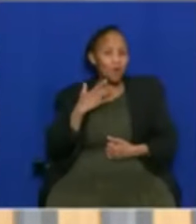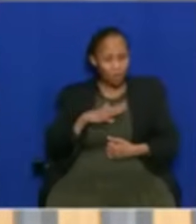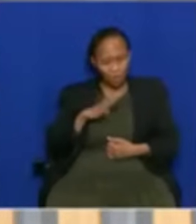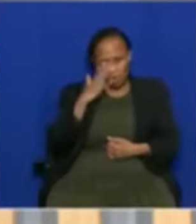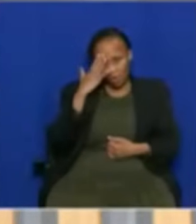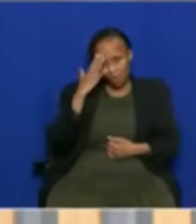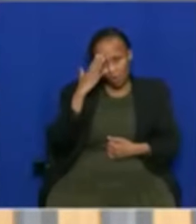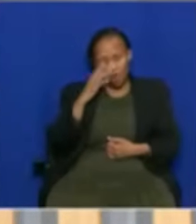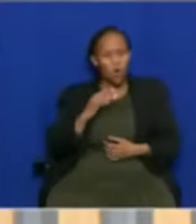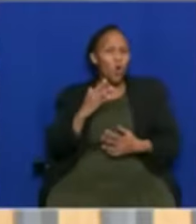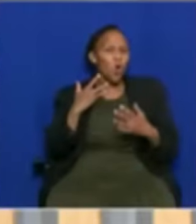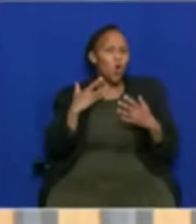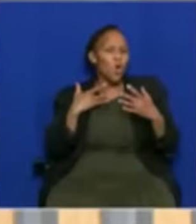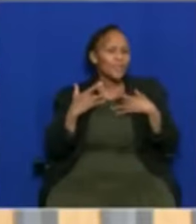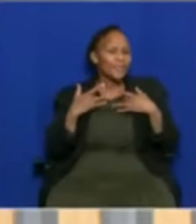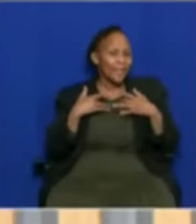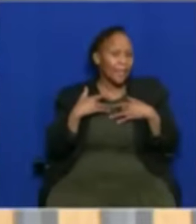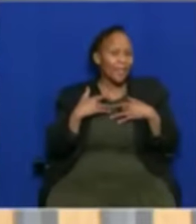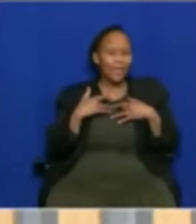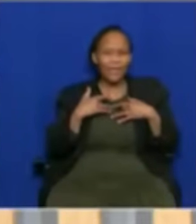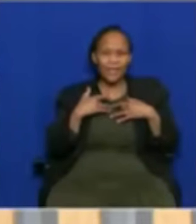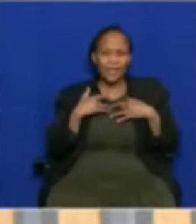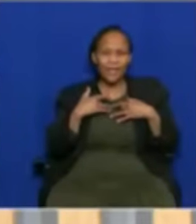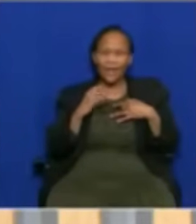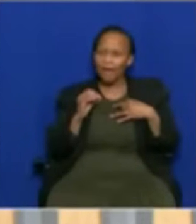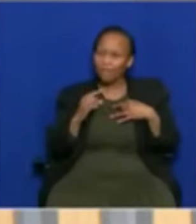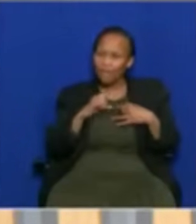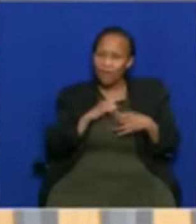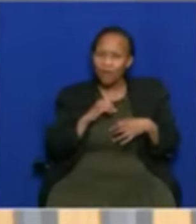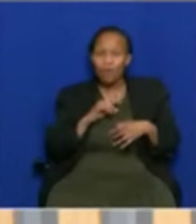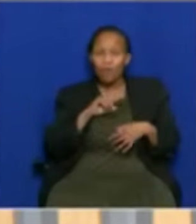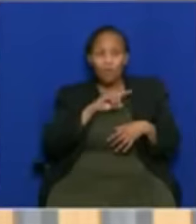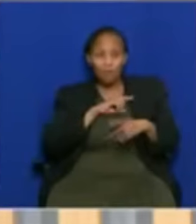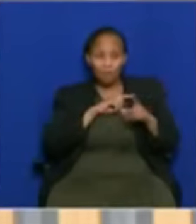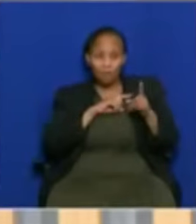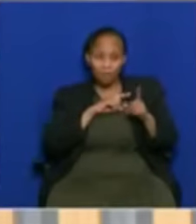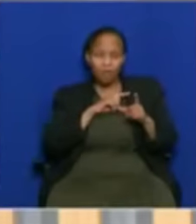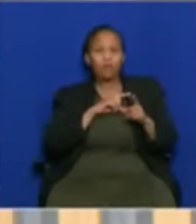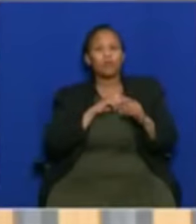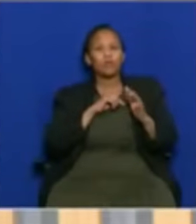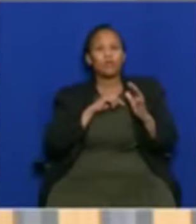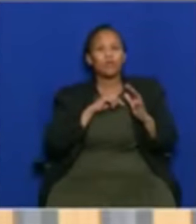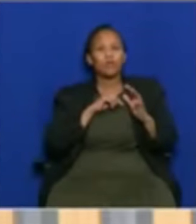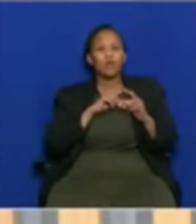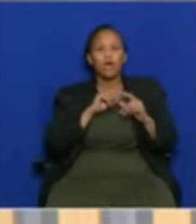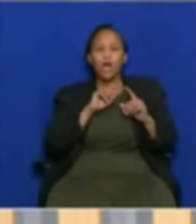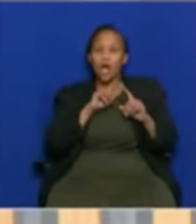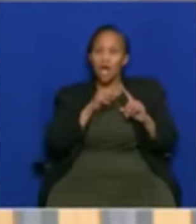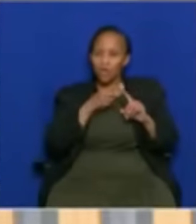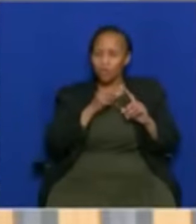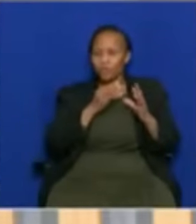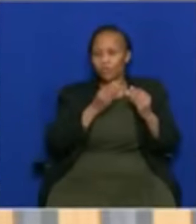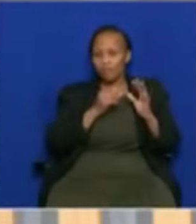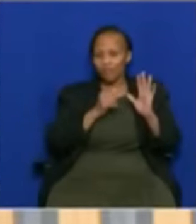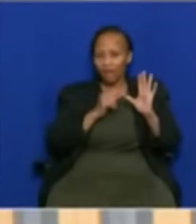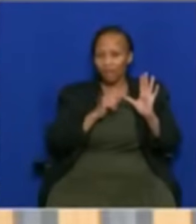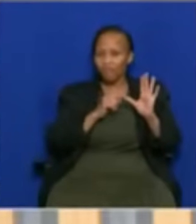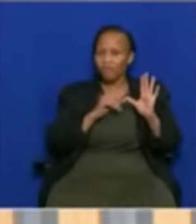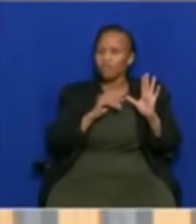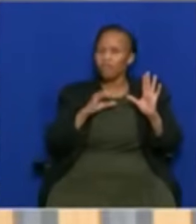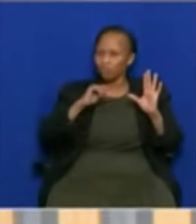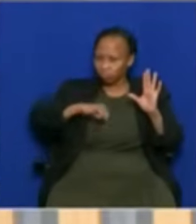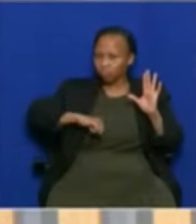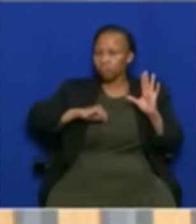SAPS has allowed accused 5 to be part of a panel and it